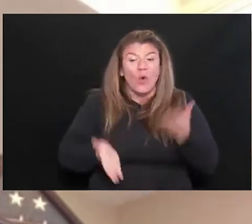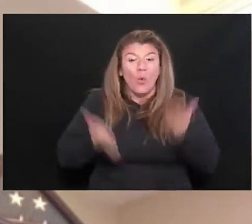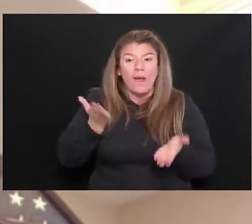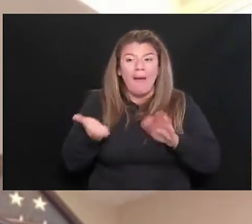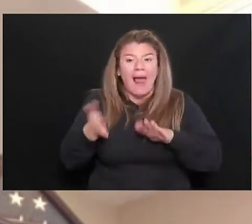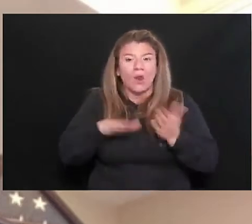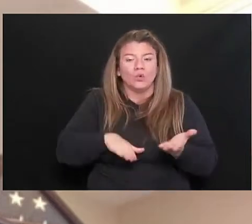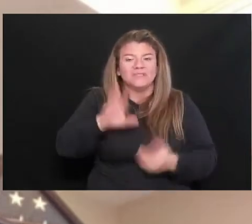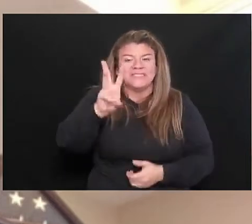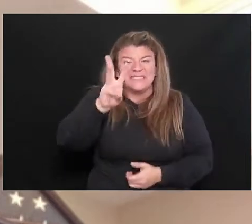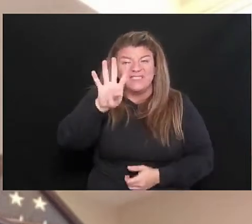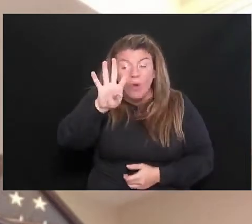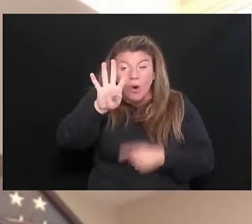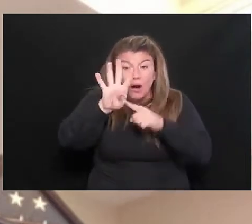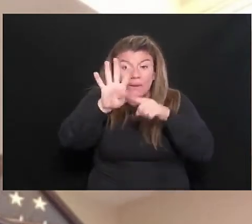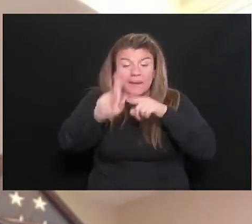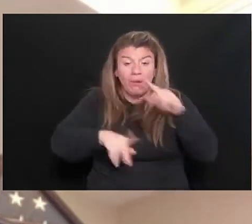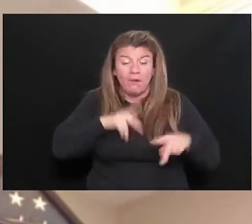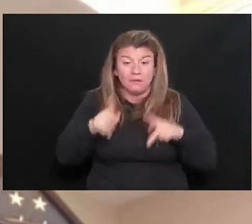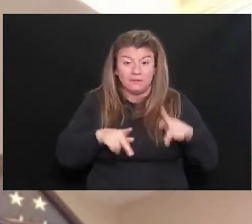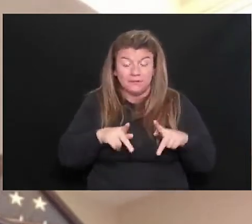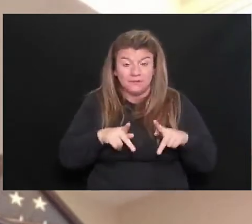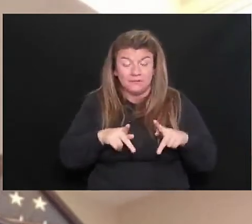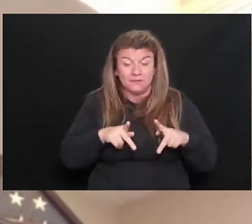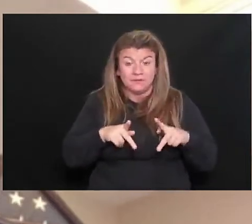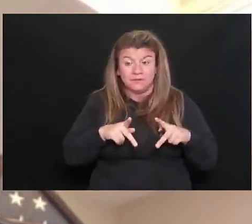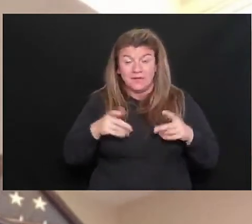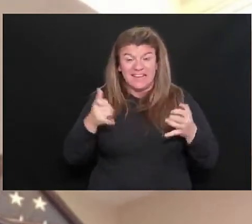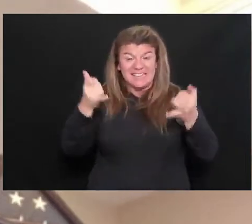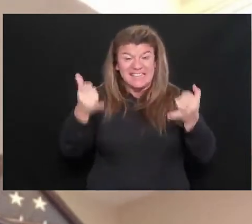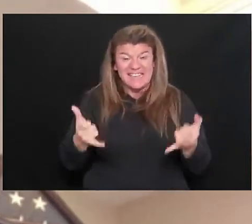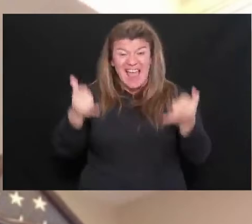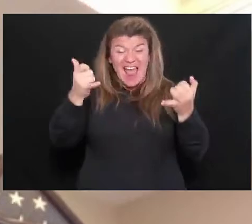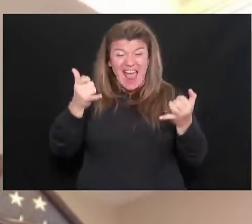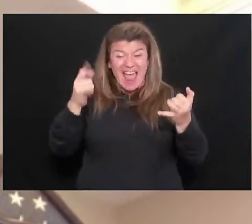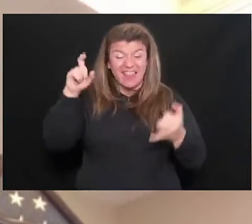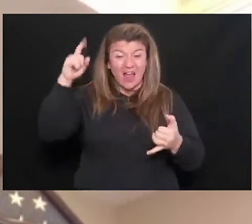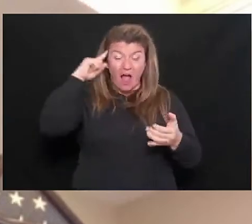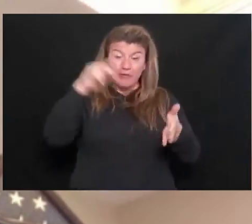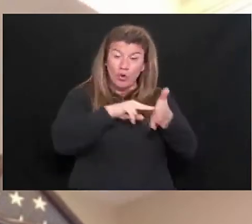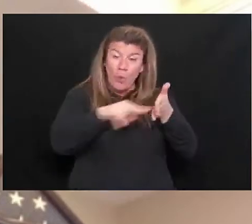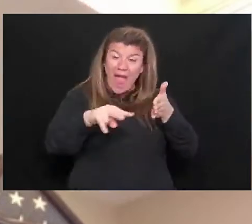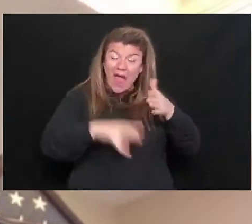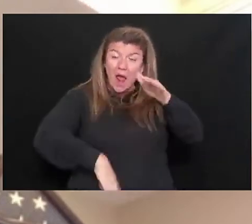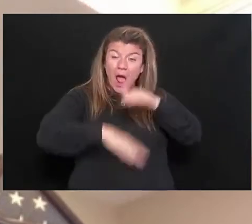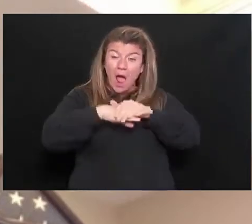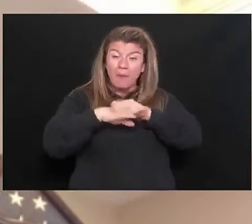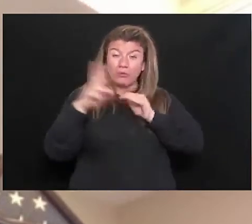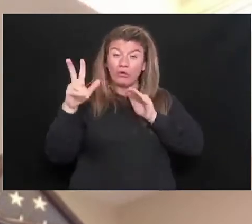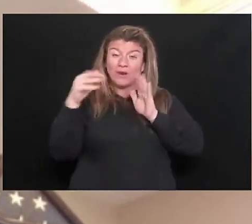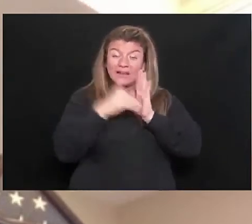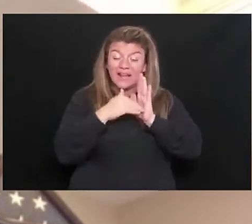West Virginians. And today the governor's had to read up to